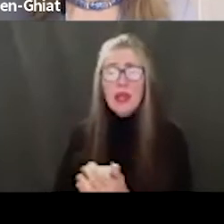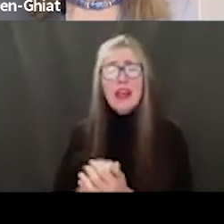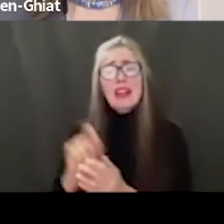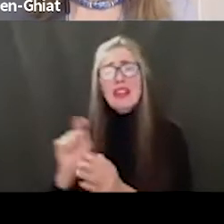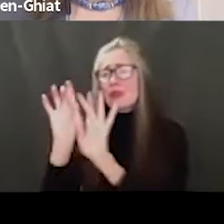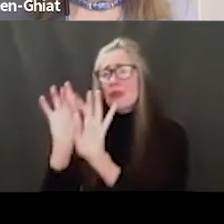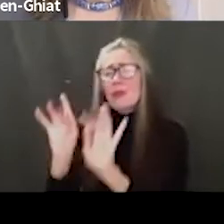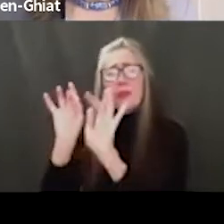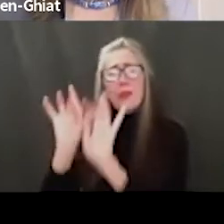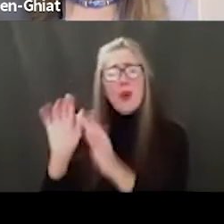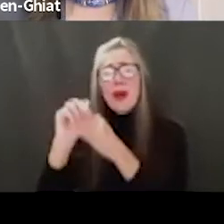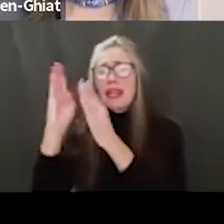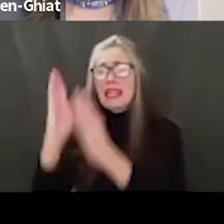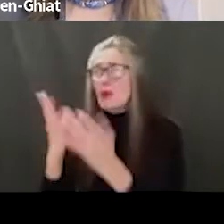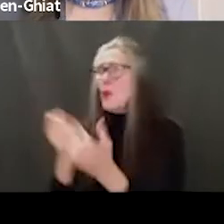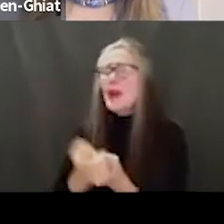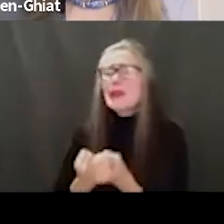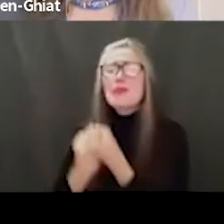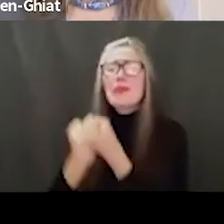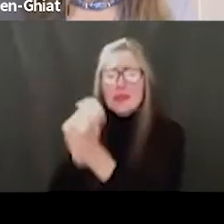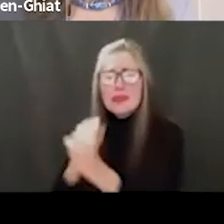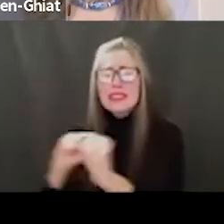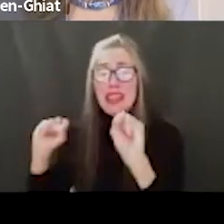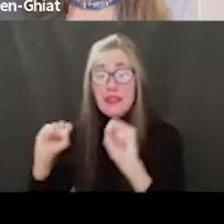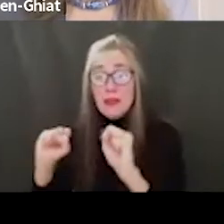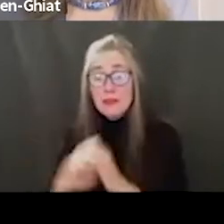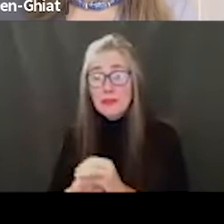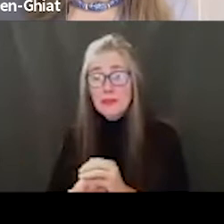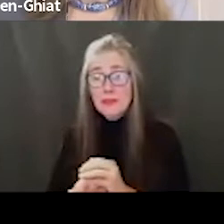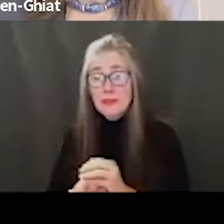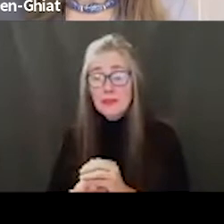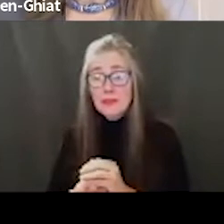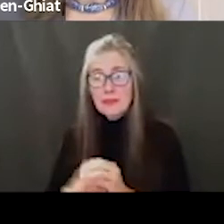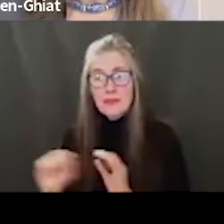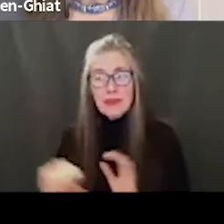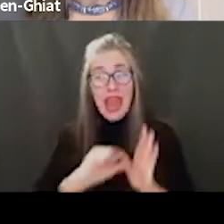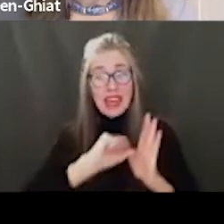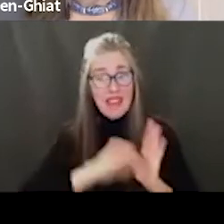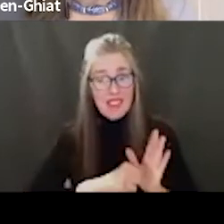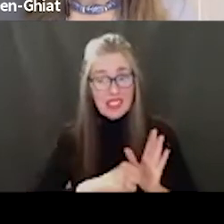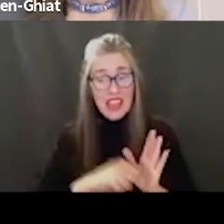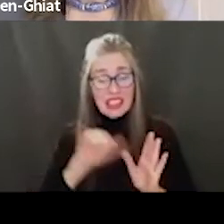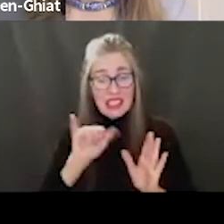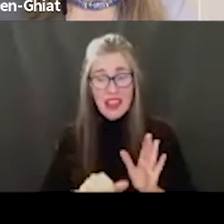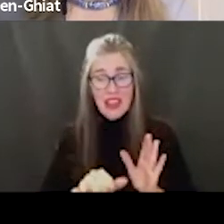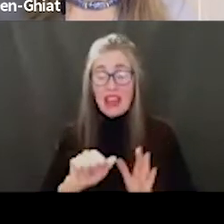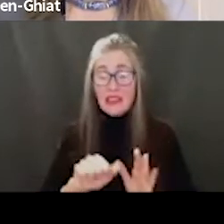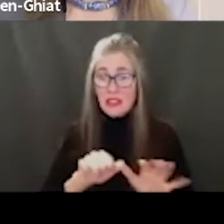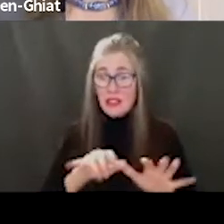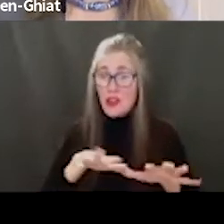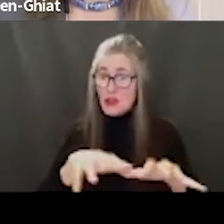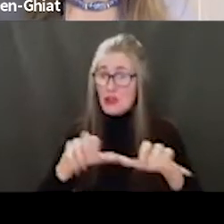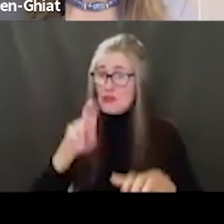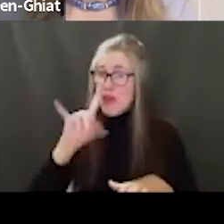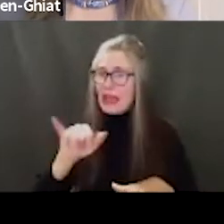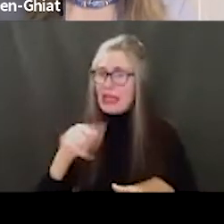beleaguered leader. And the other part I want to emphasize is the rally. He told them that he